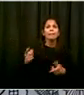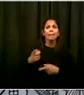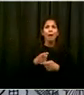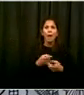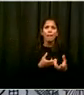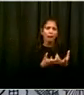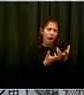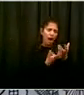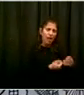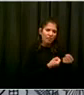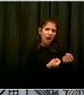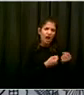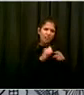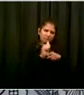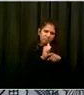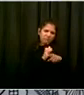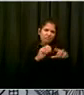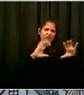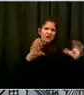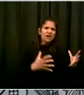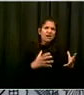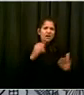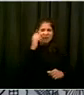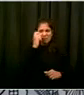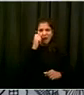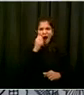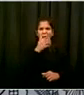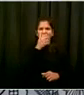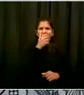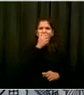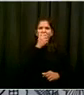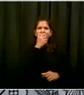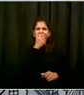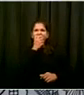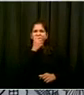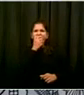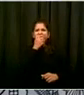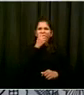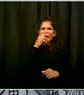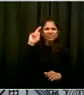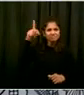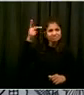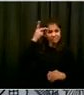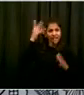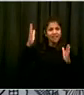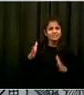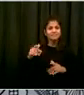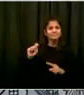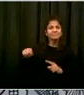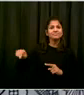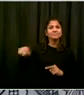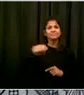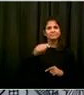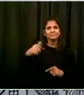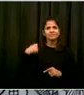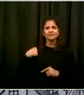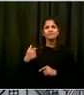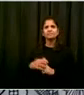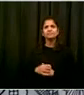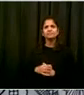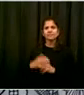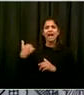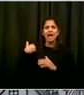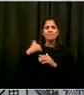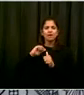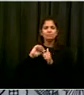course. Clergy tend to be very responsible. They think about the big picture. They think about the health and well-being of